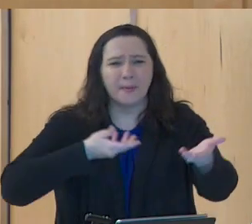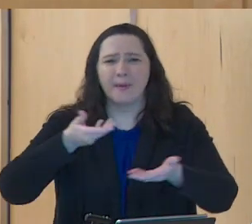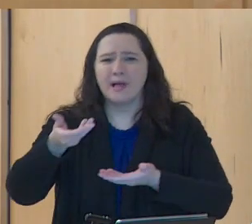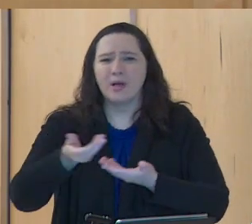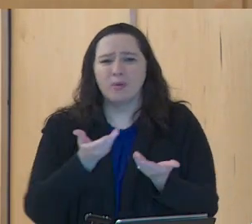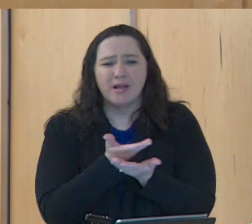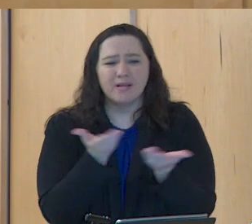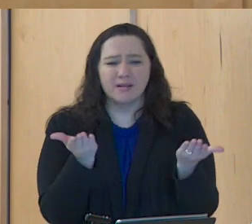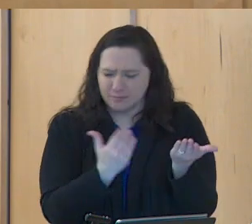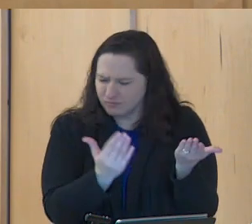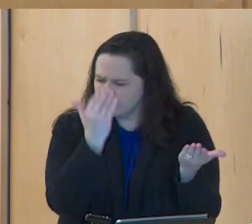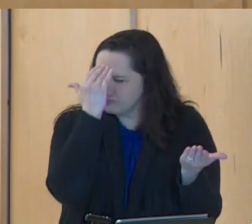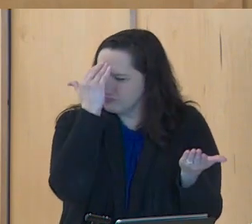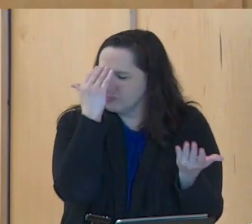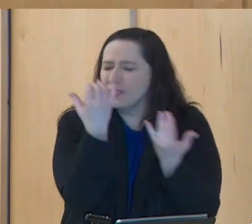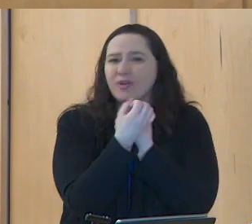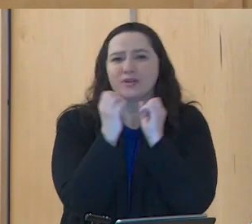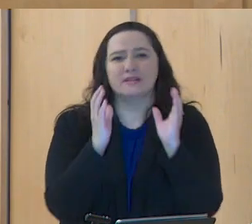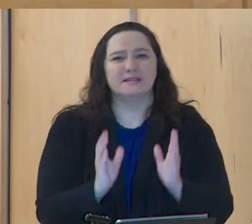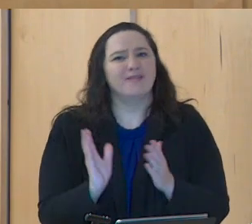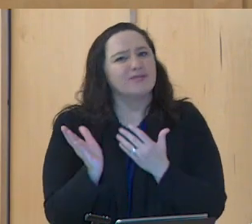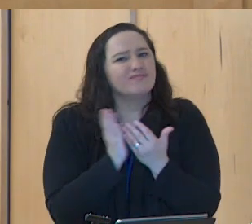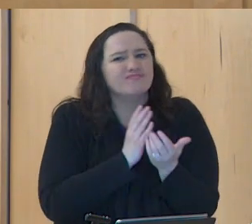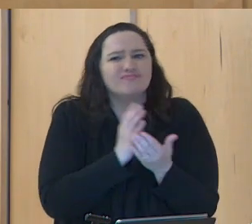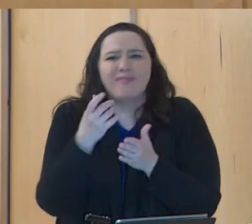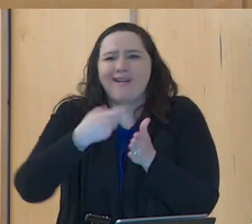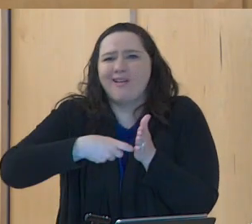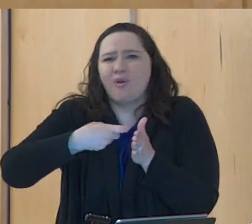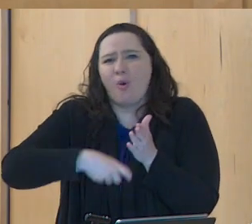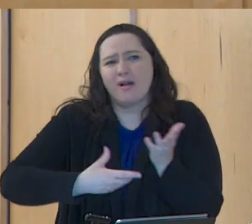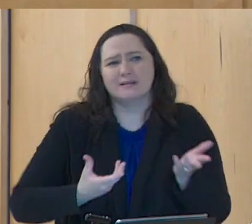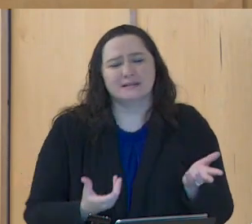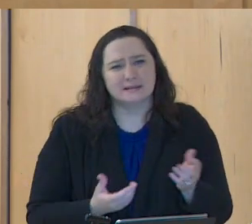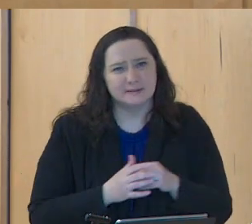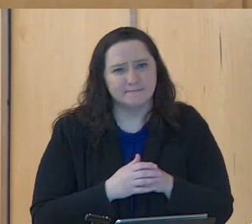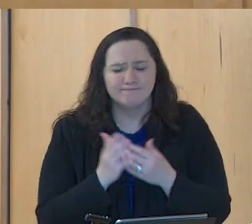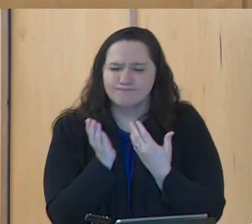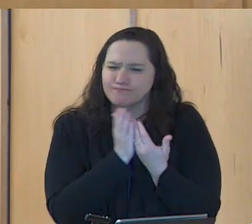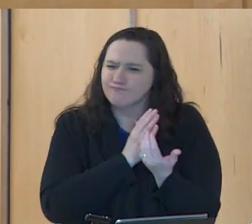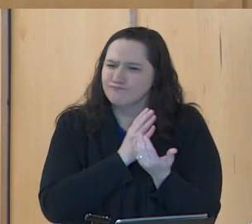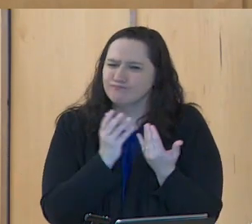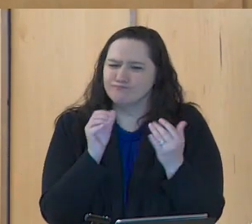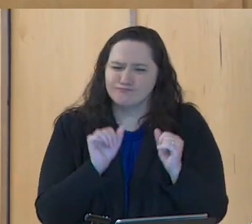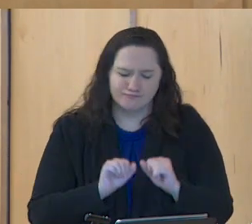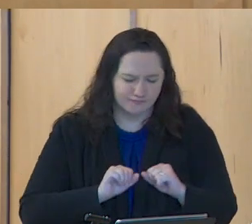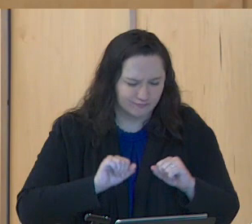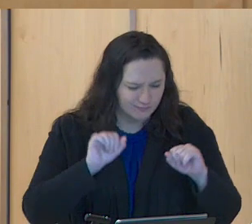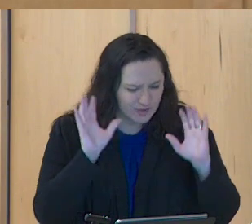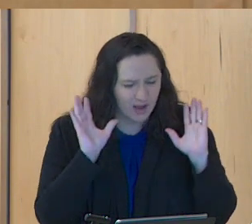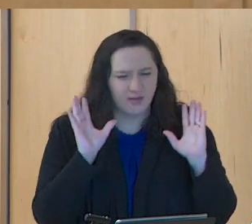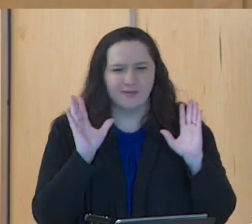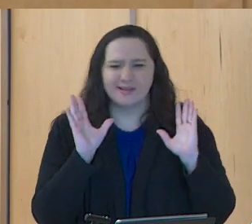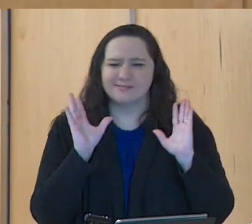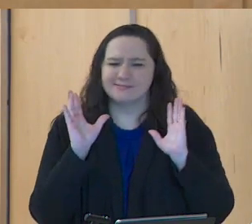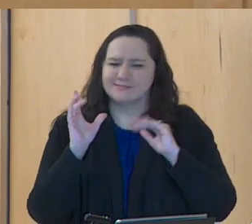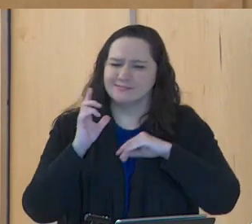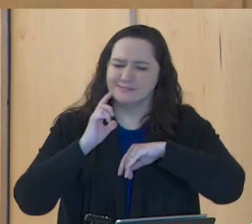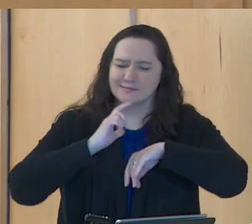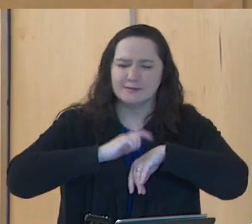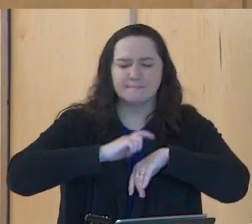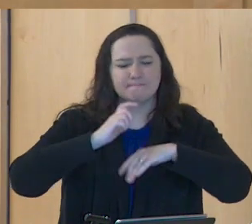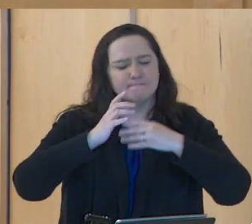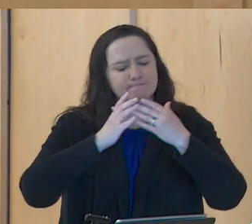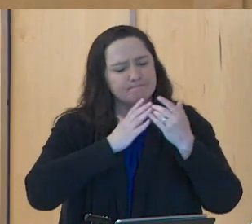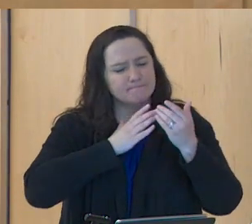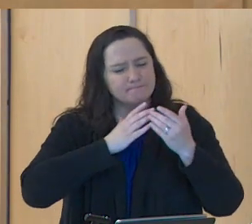know the Savior, no matter the cost, no matter the sacrifice of time, no matter